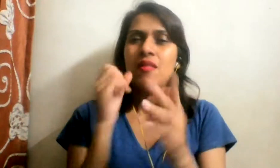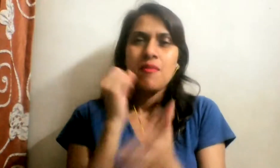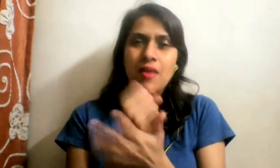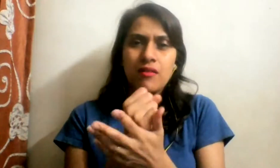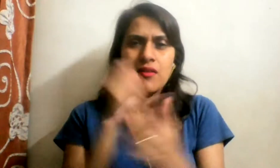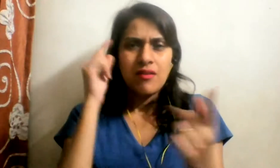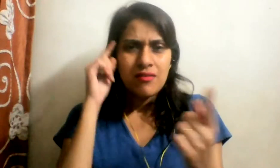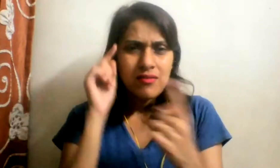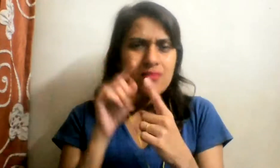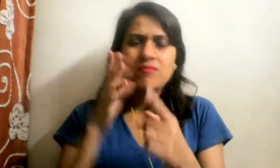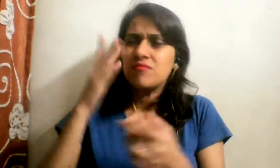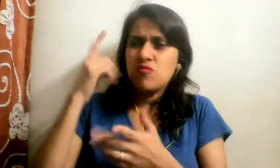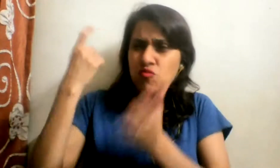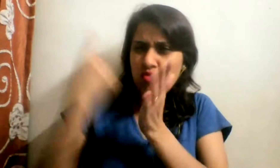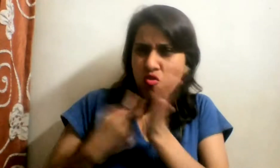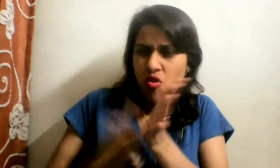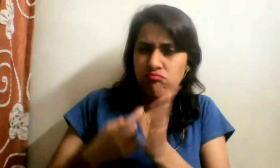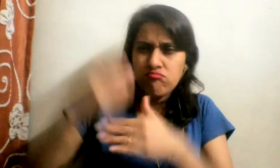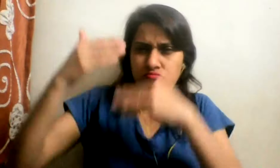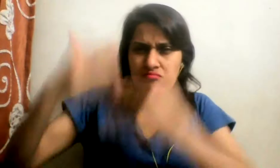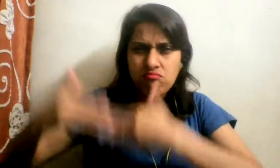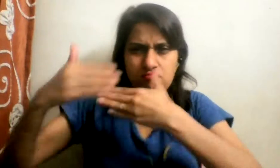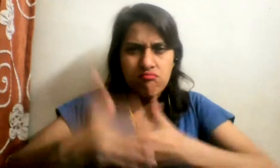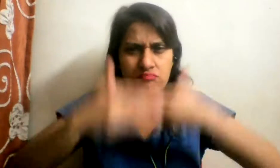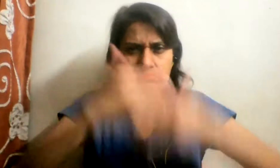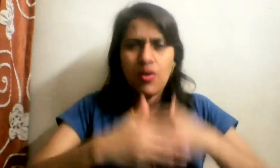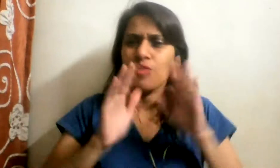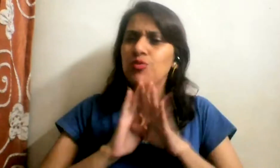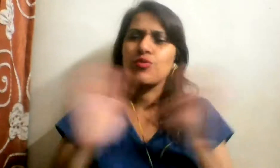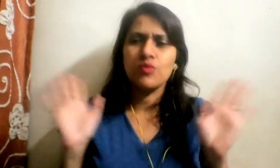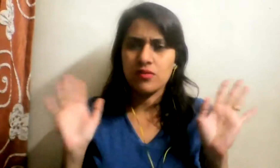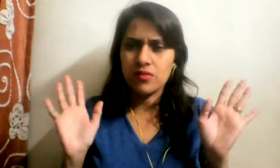should not be restricted, or people should not be,